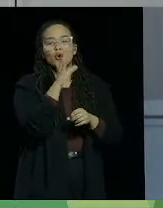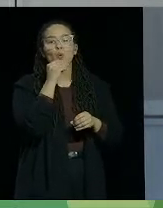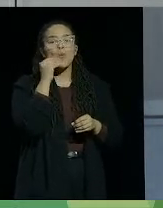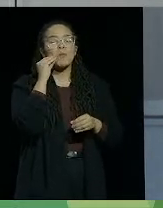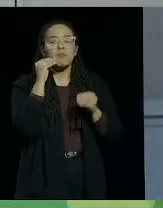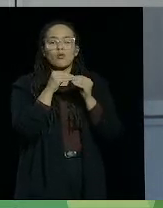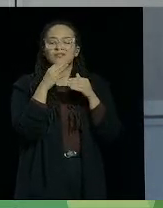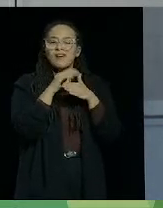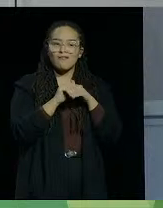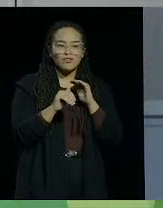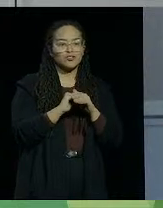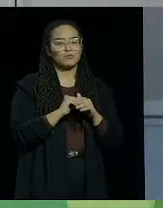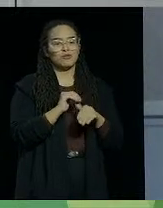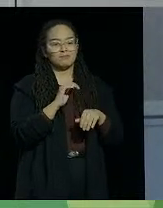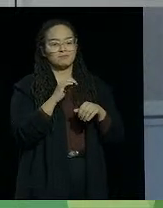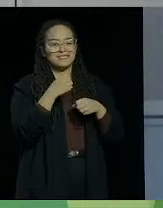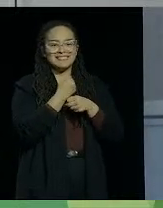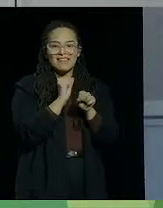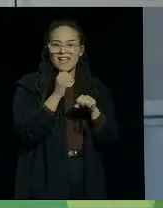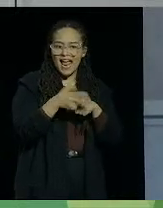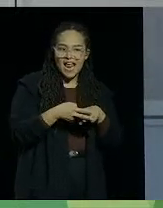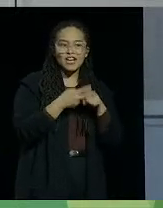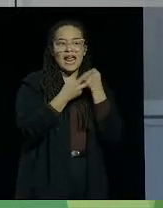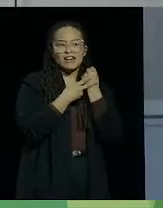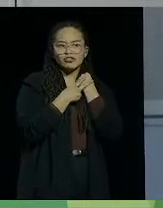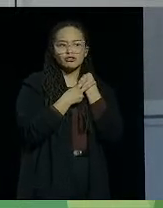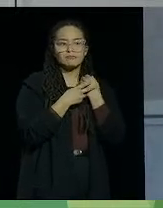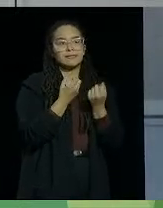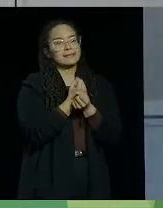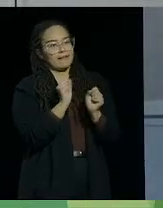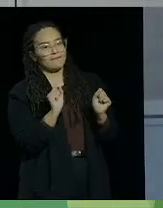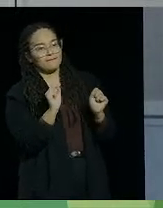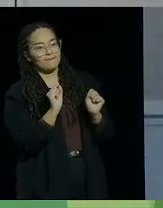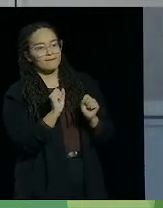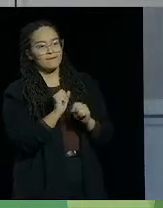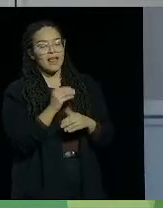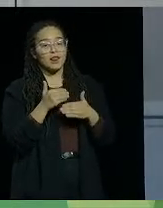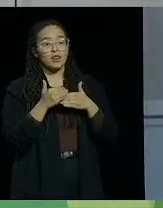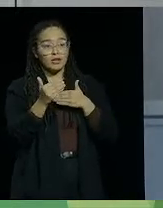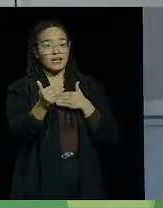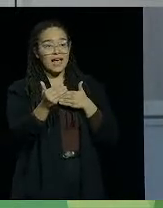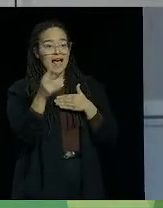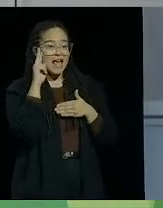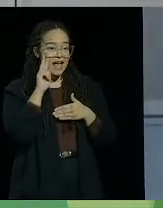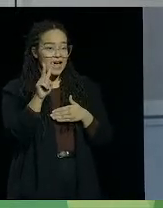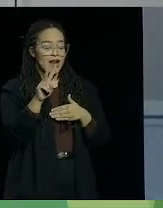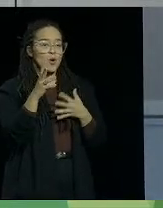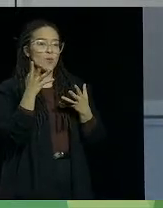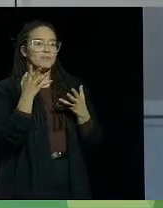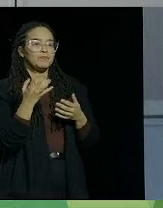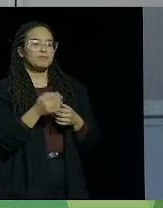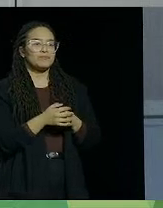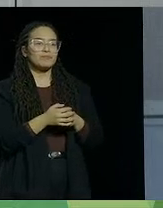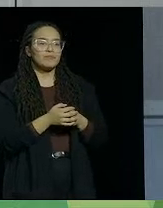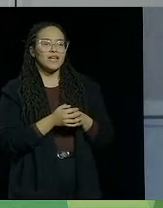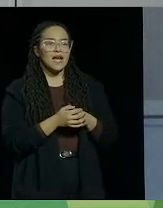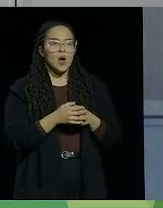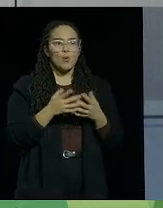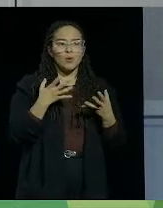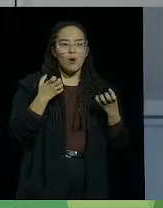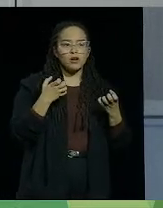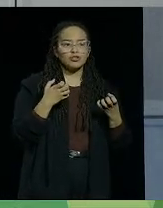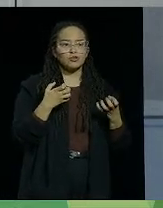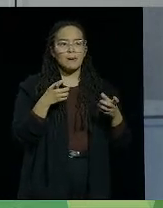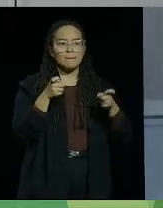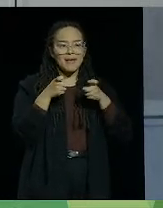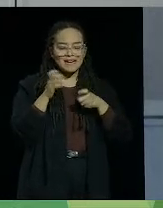energy efficient, and secure. And looking ahead, in addition to managing our home appliances with the long-standing